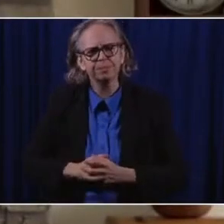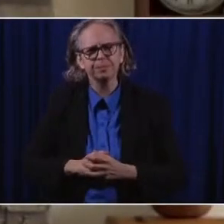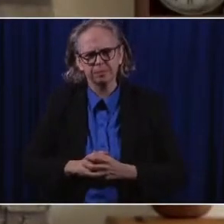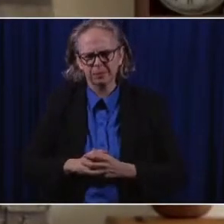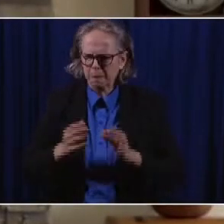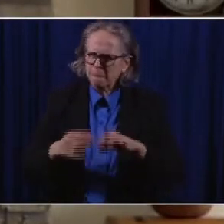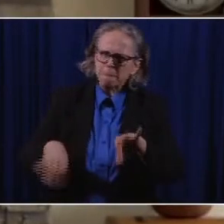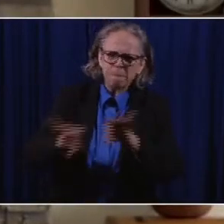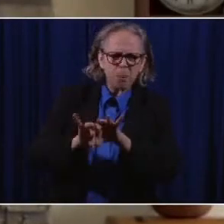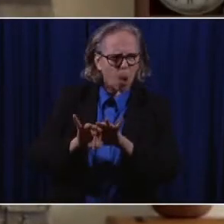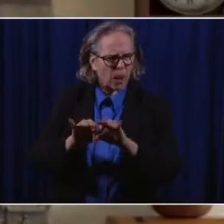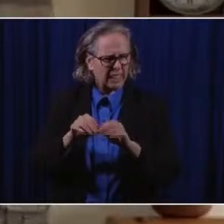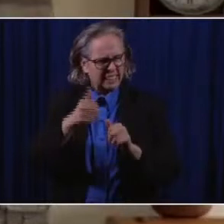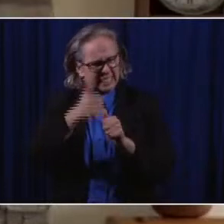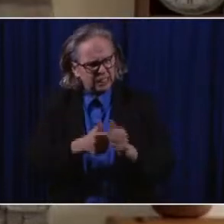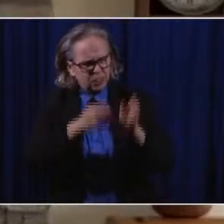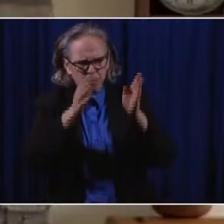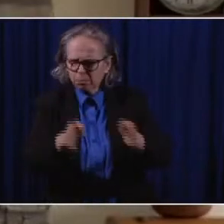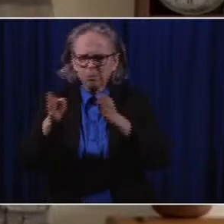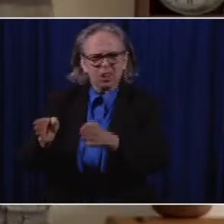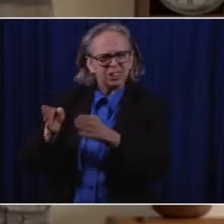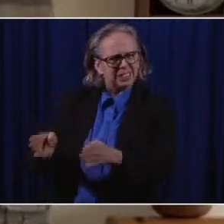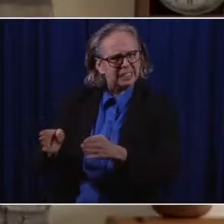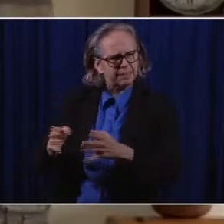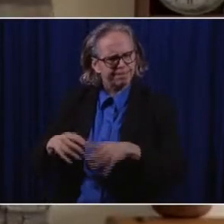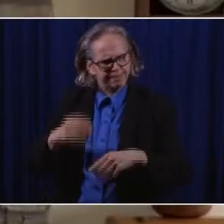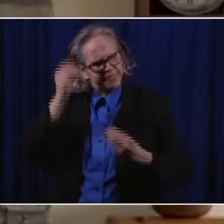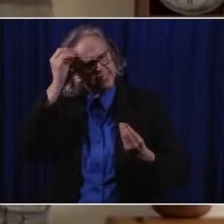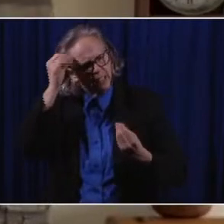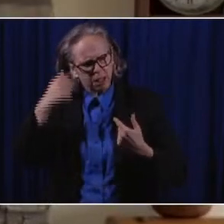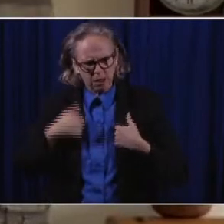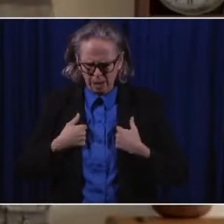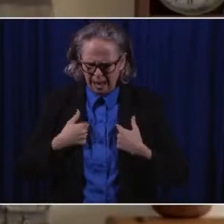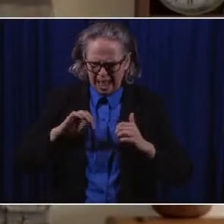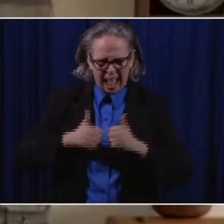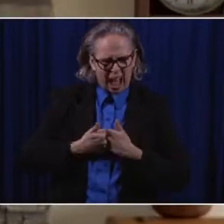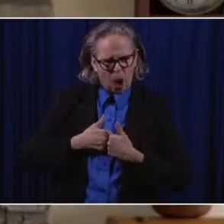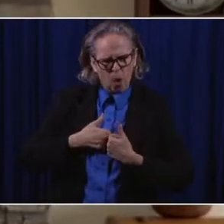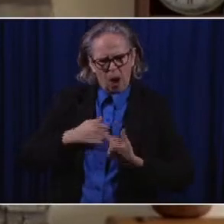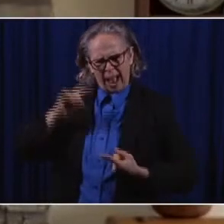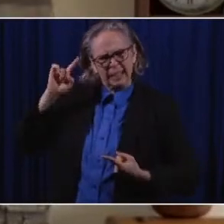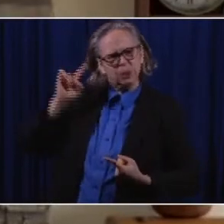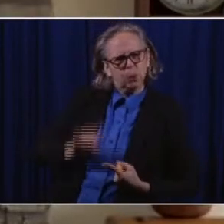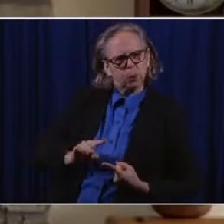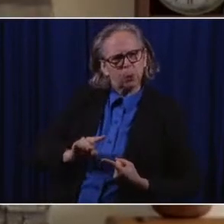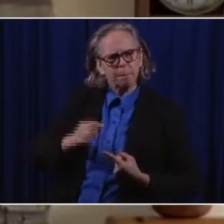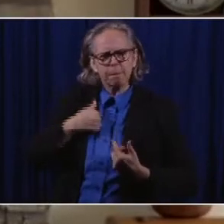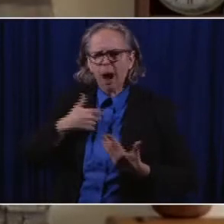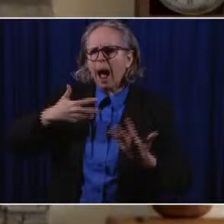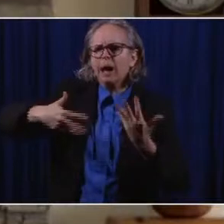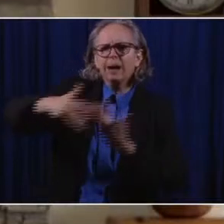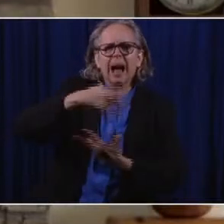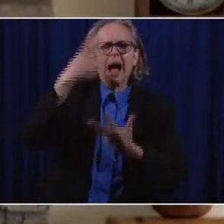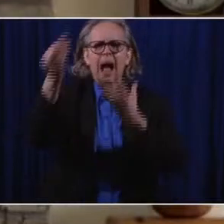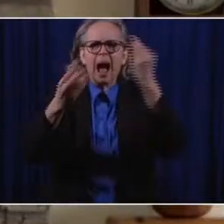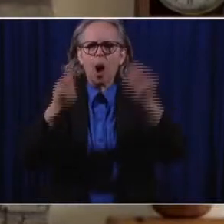lives need to figure out, what can we do to pull back, to have fewer contacts.